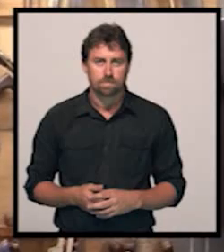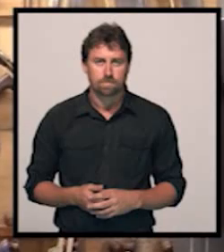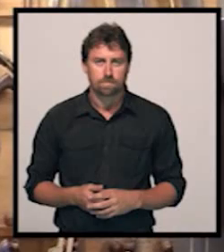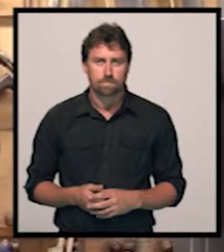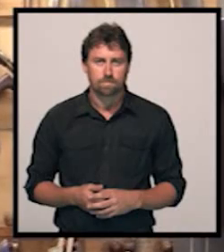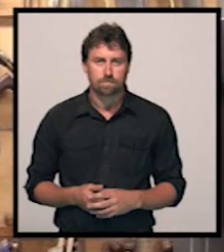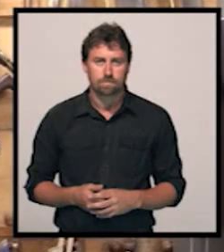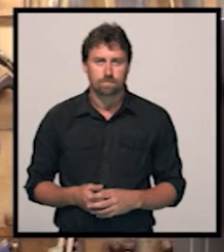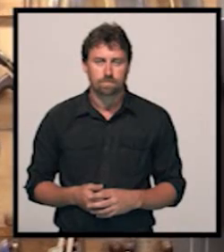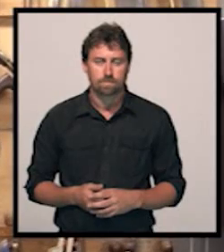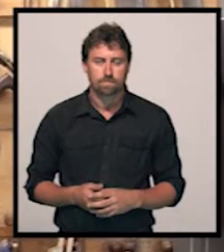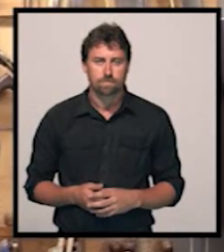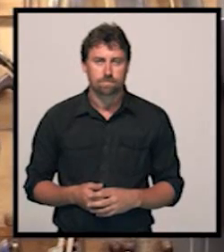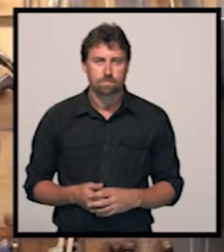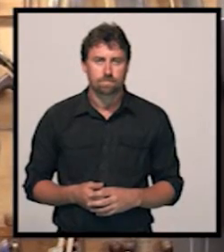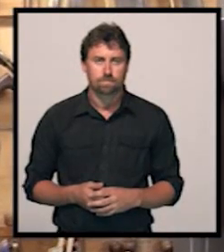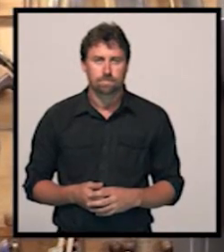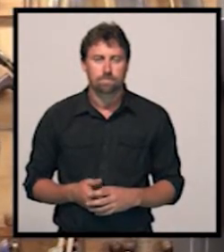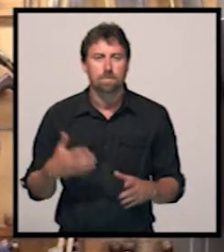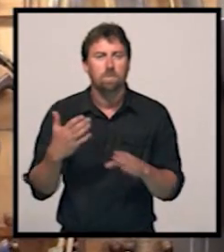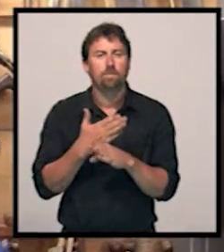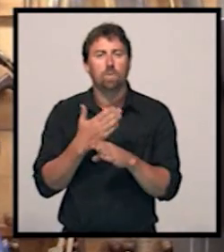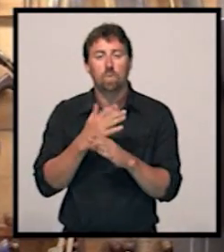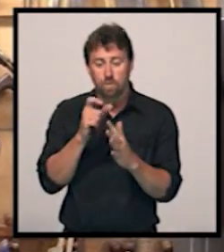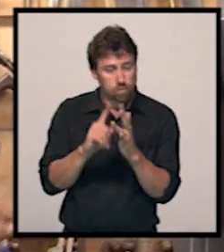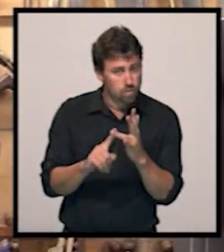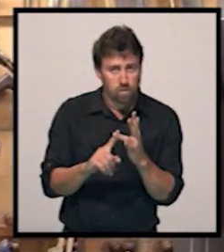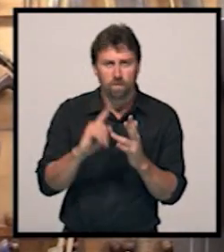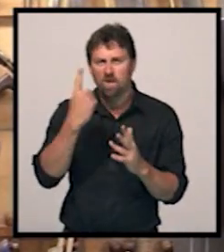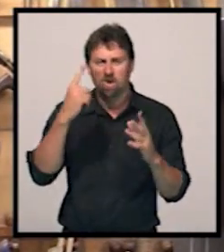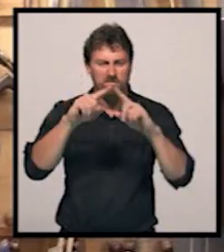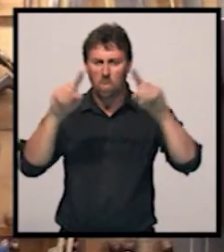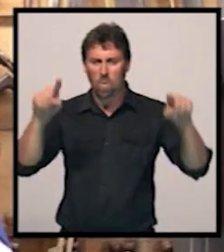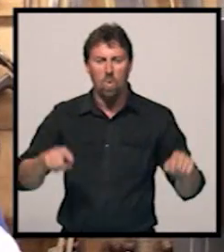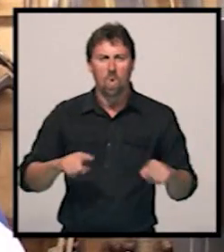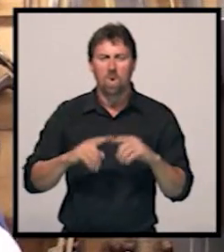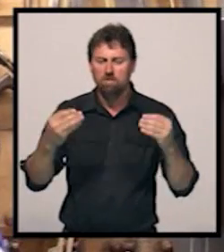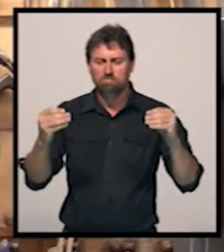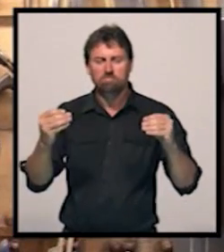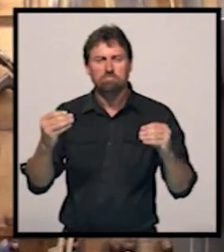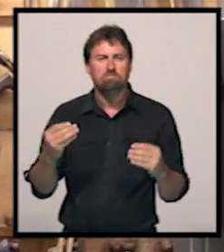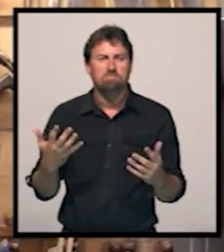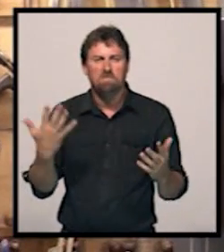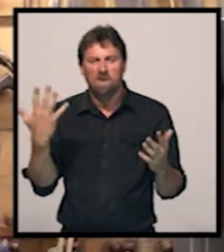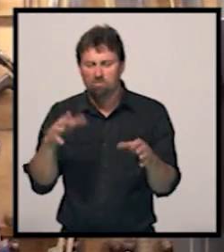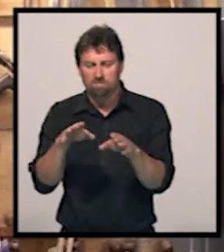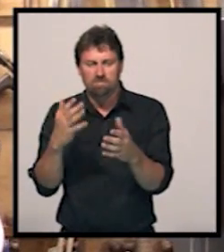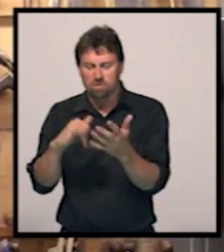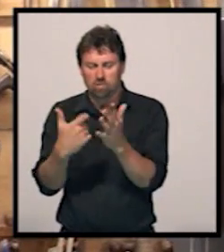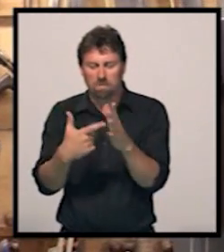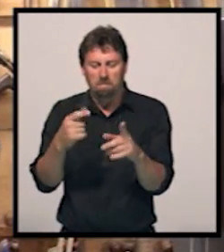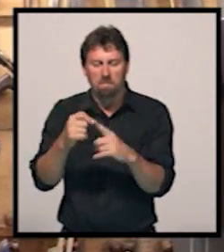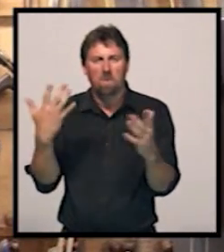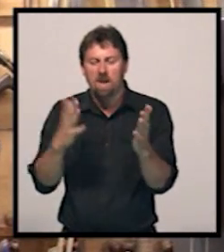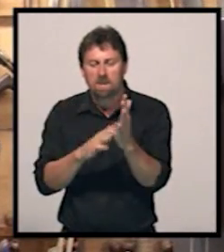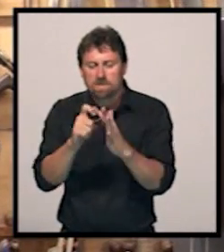And before you start, get a solid bit of board. Again, any scrap from a cabinet maker's shop. Any MDF or